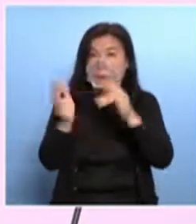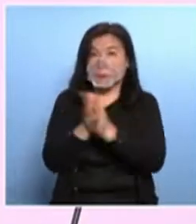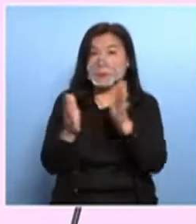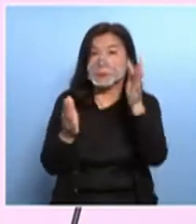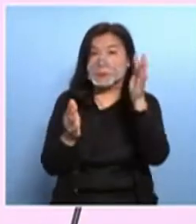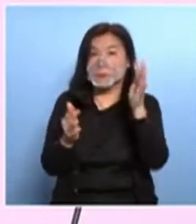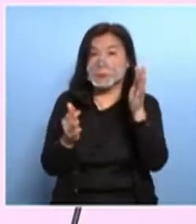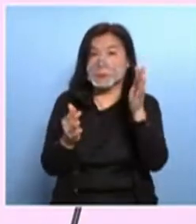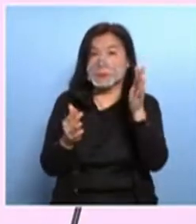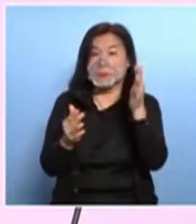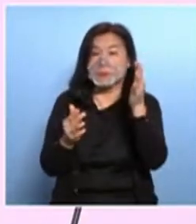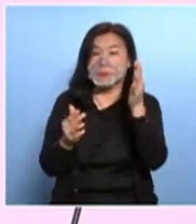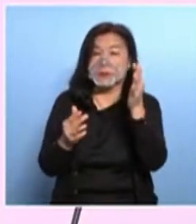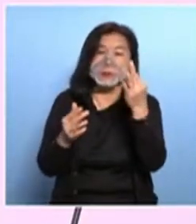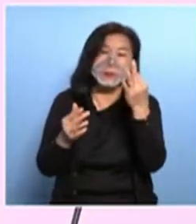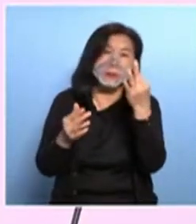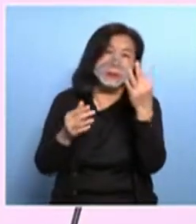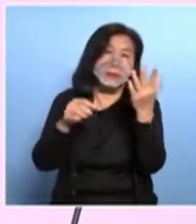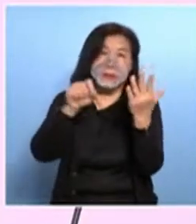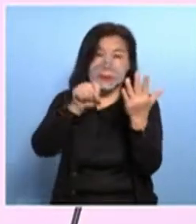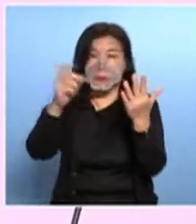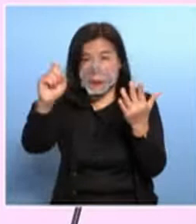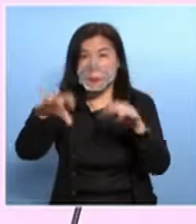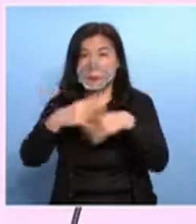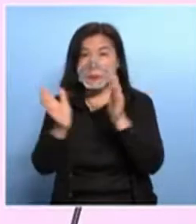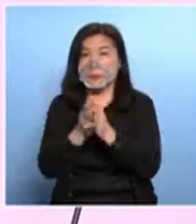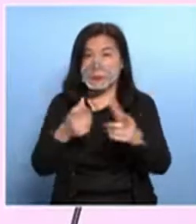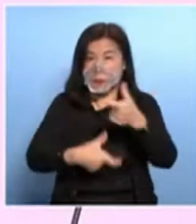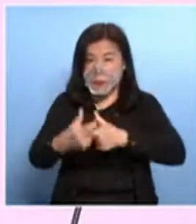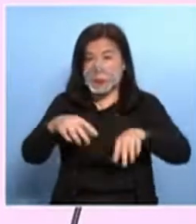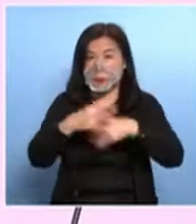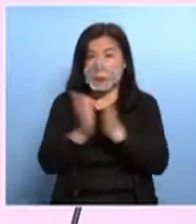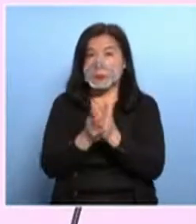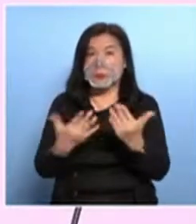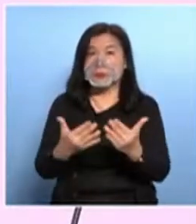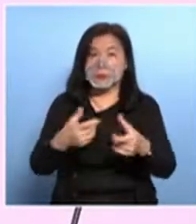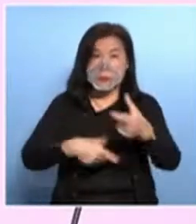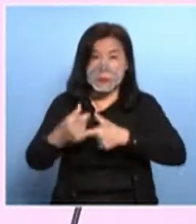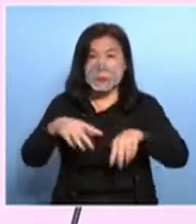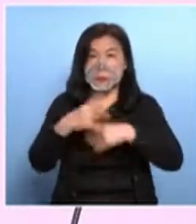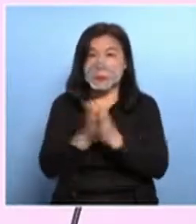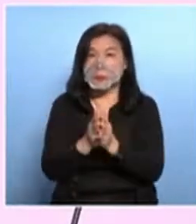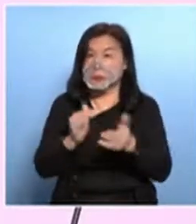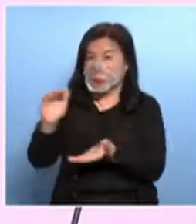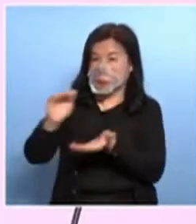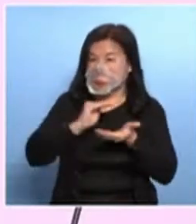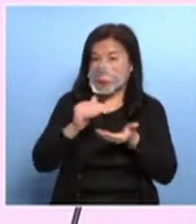to 3.9% in the latest period. Given